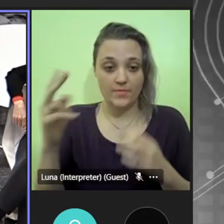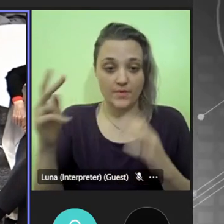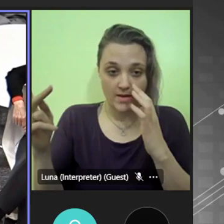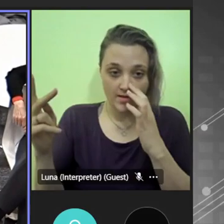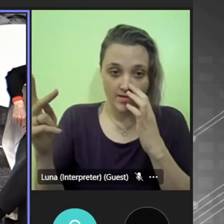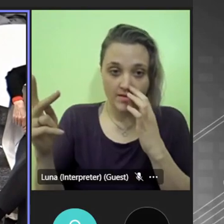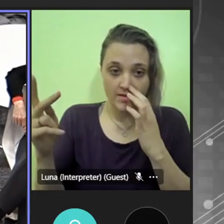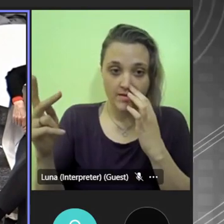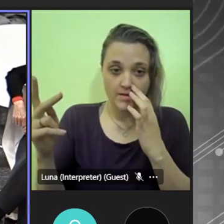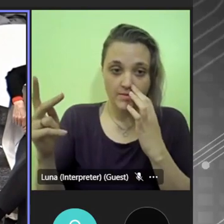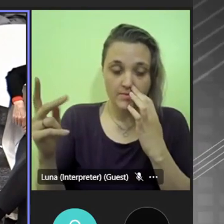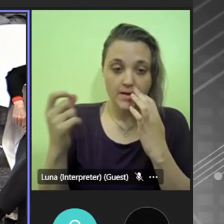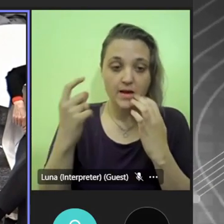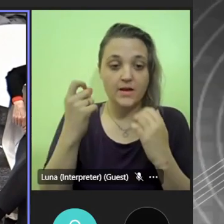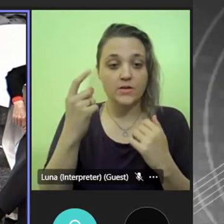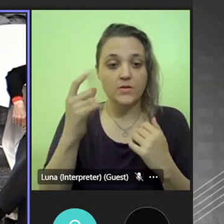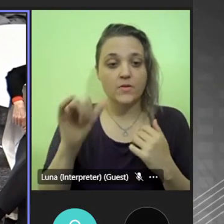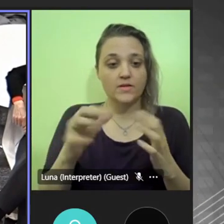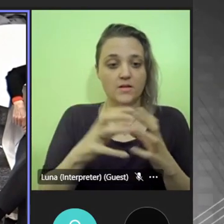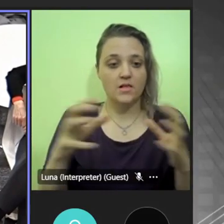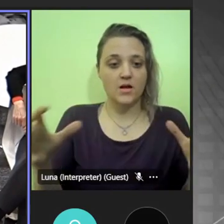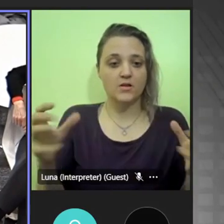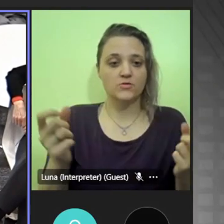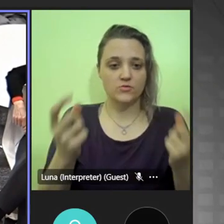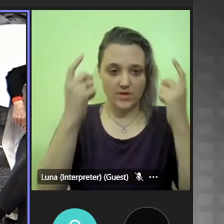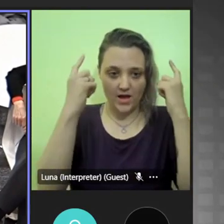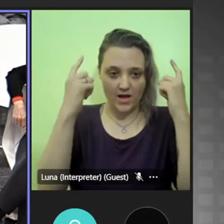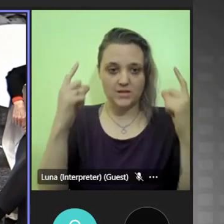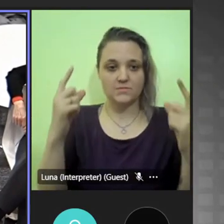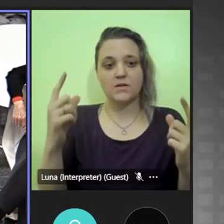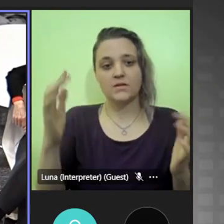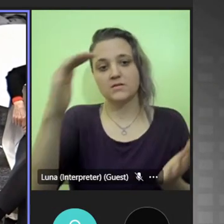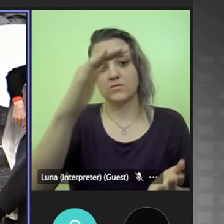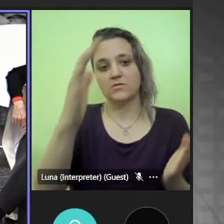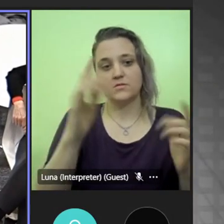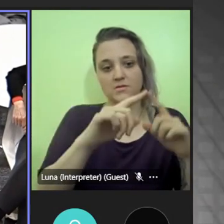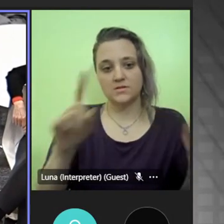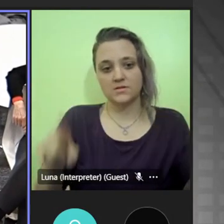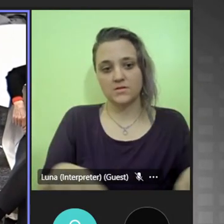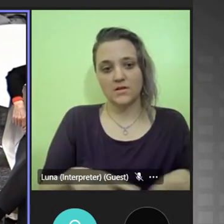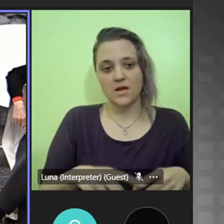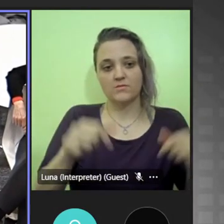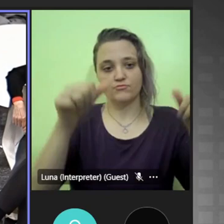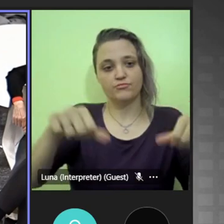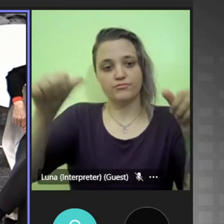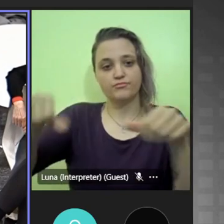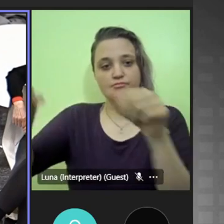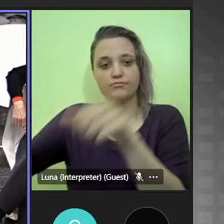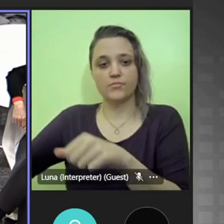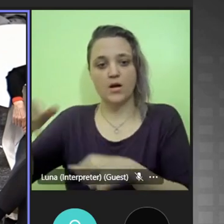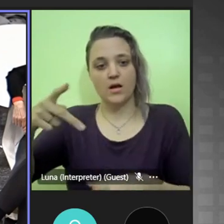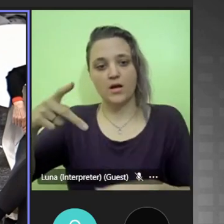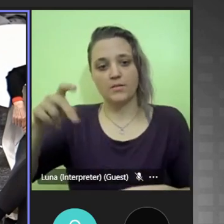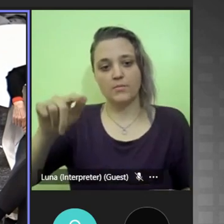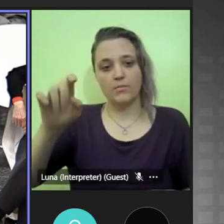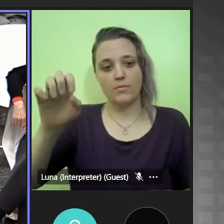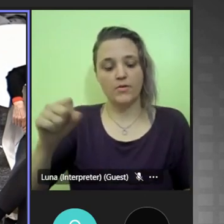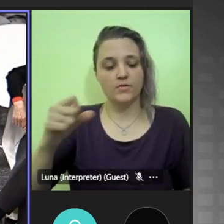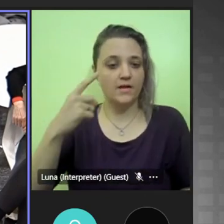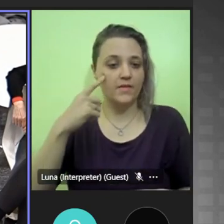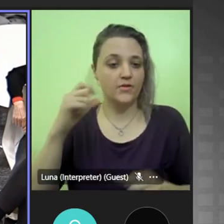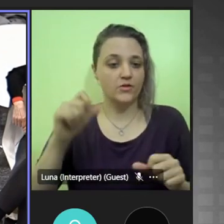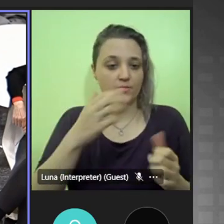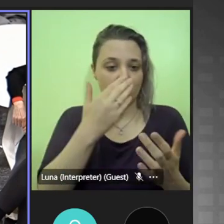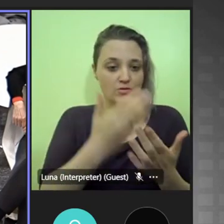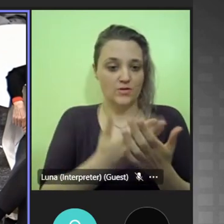California Area Food Bank. I know it's an awful lot to, you know, to try to grasp putting these little signs on poles, but I think it